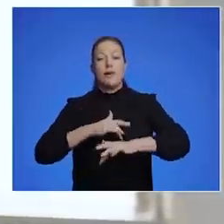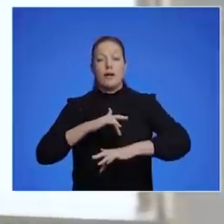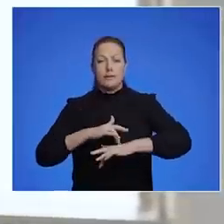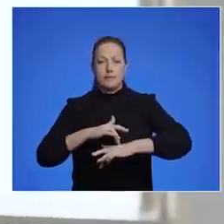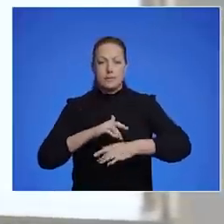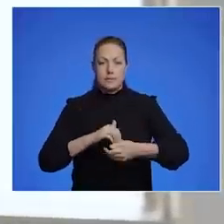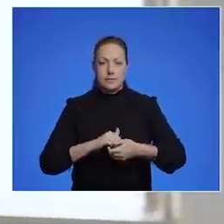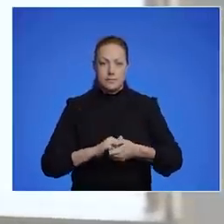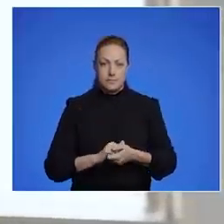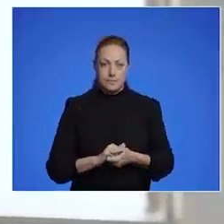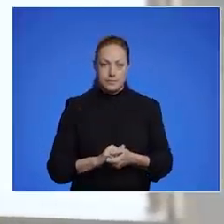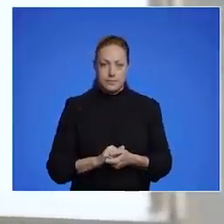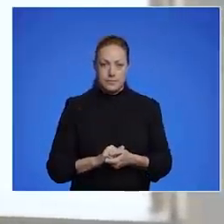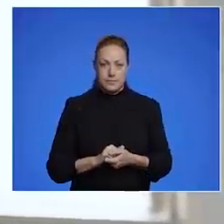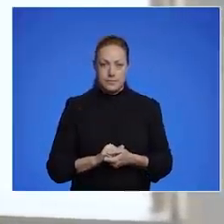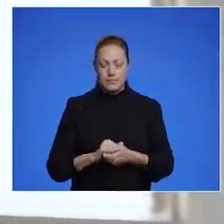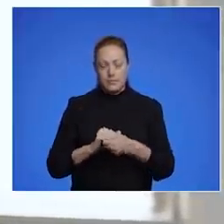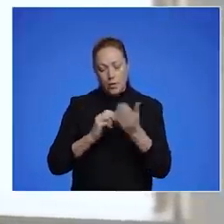Christ.